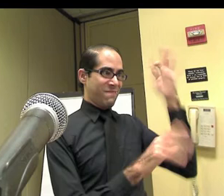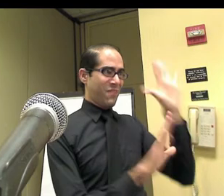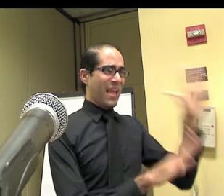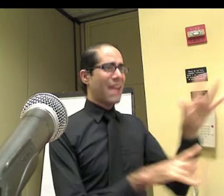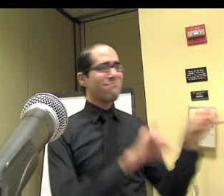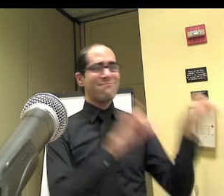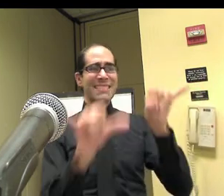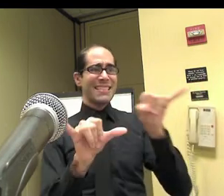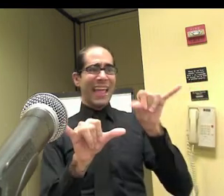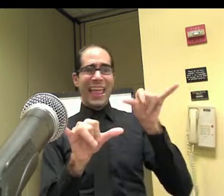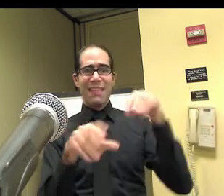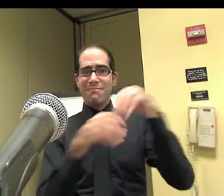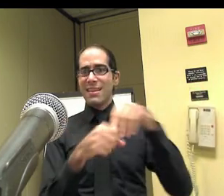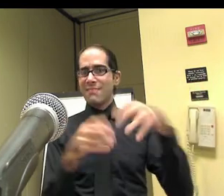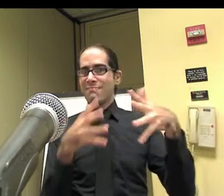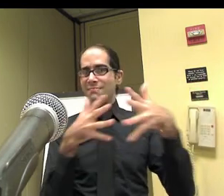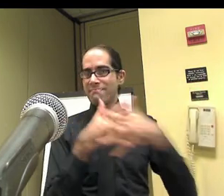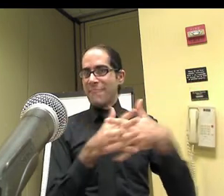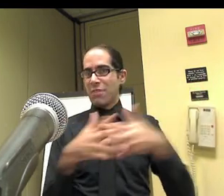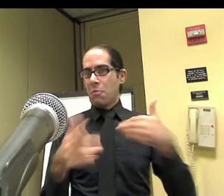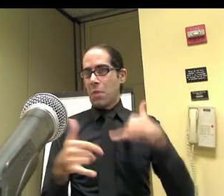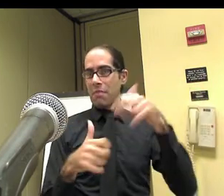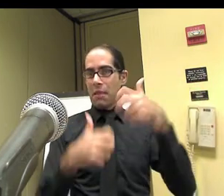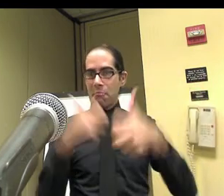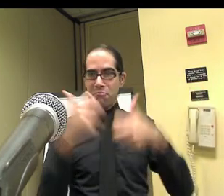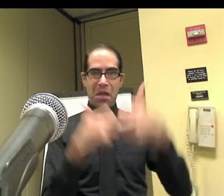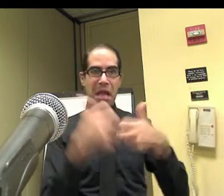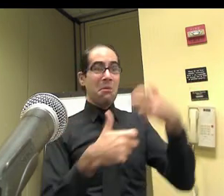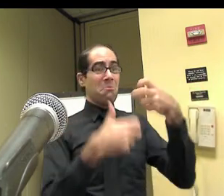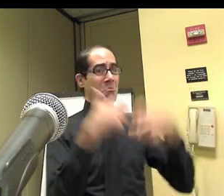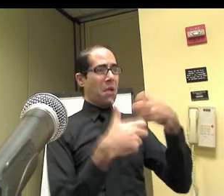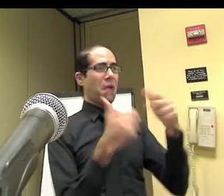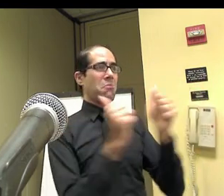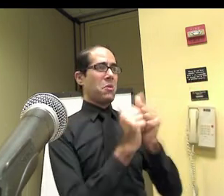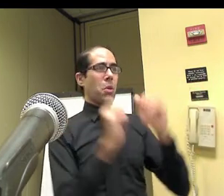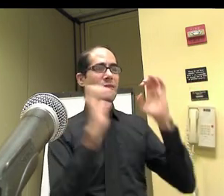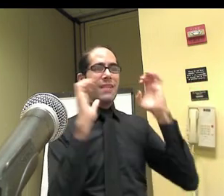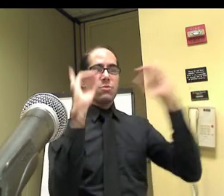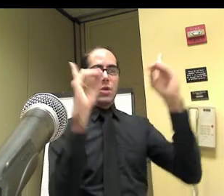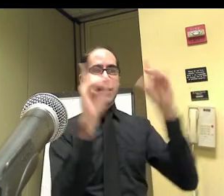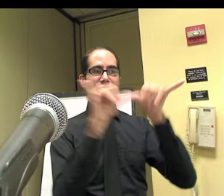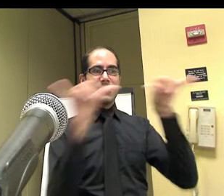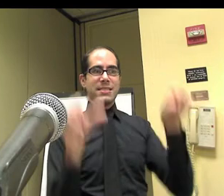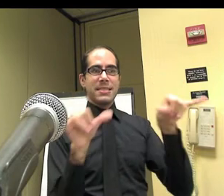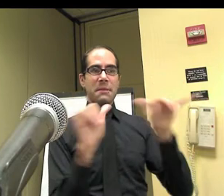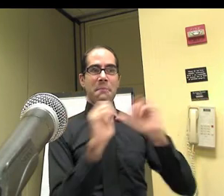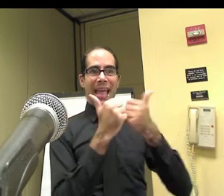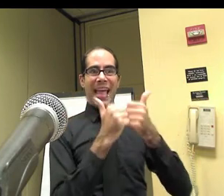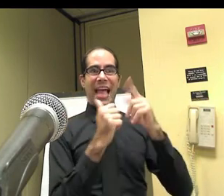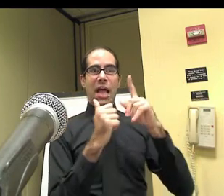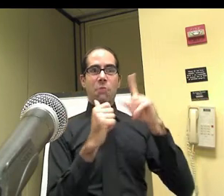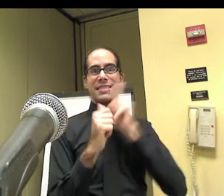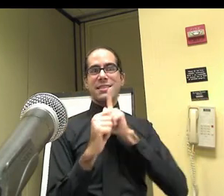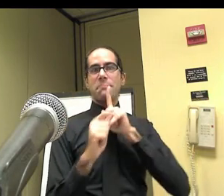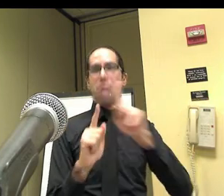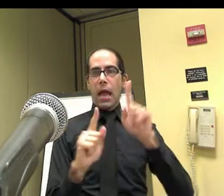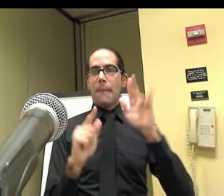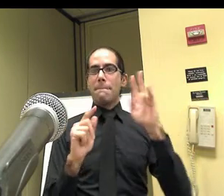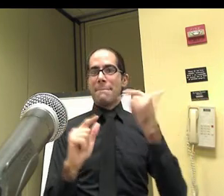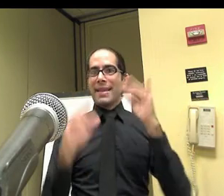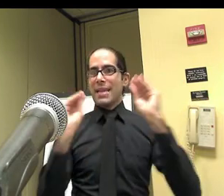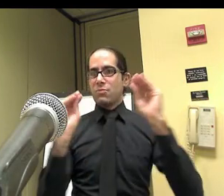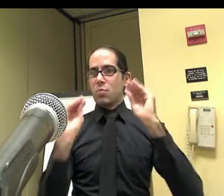literacy rate of deaf individuals in France, and we have the same issue here in America. The